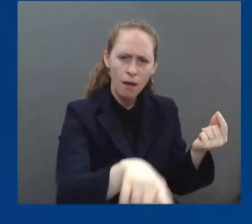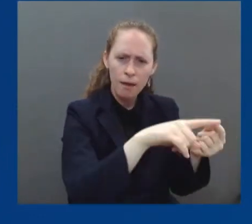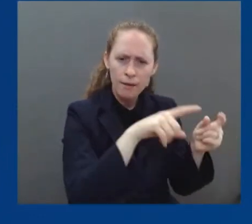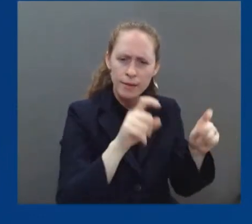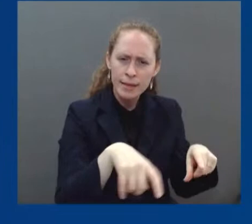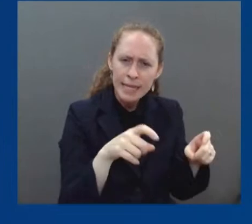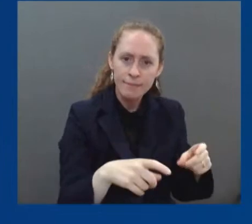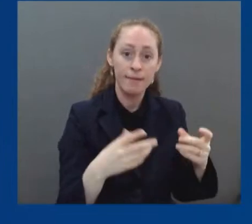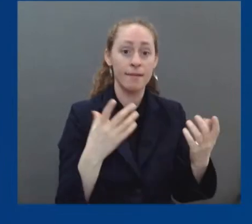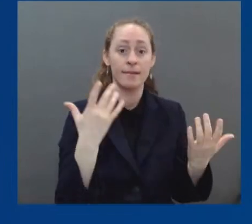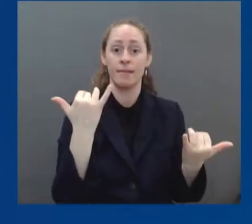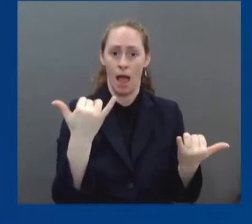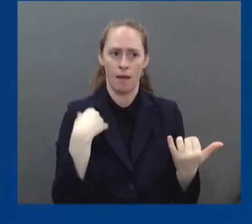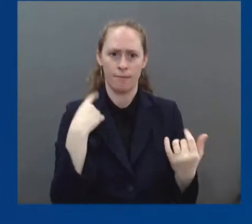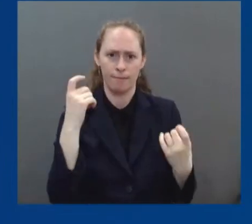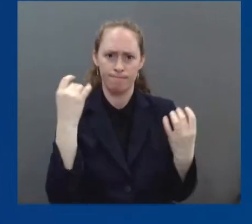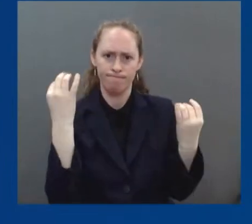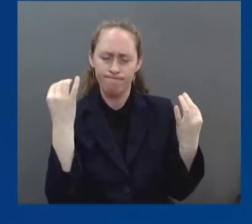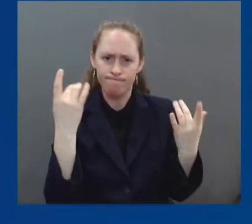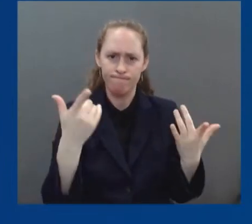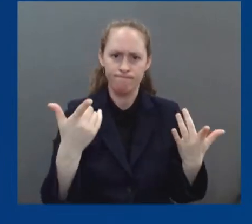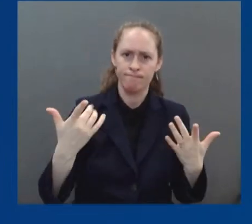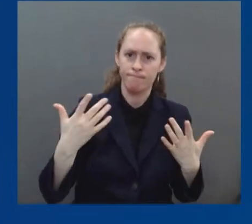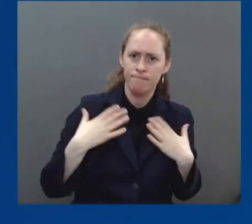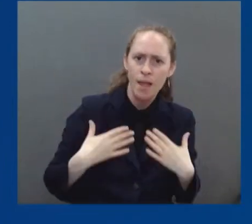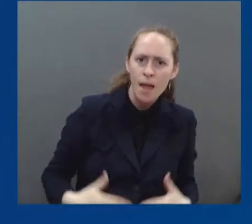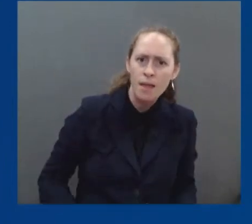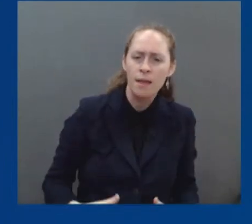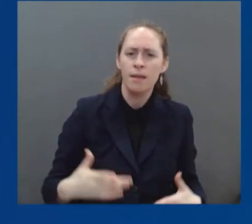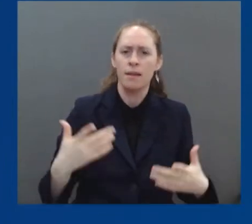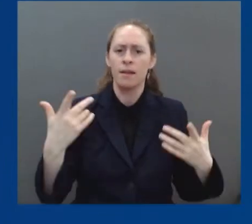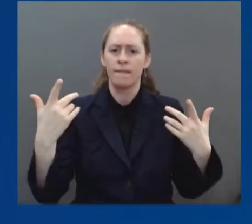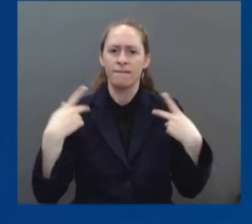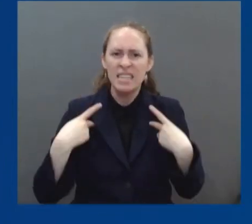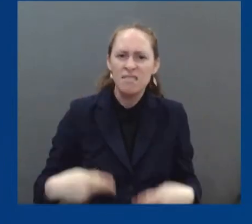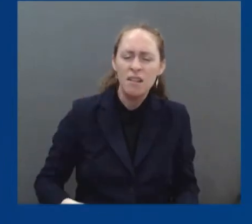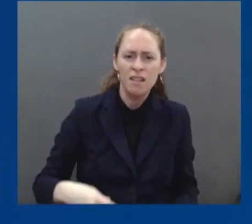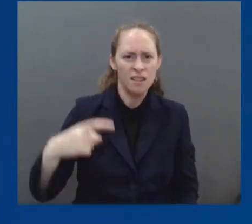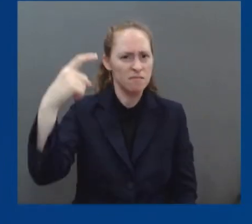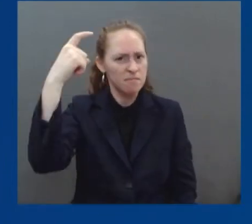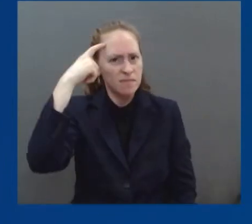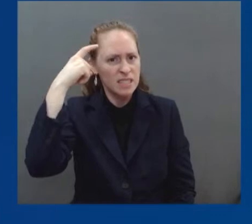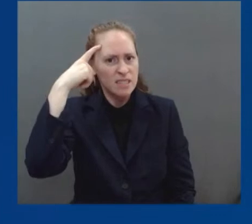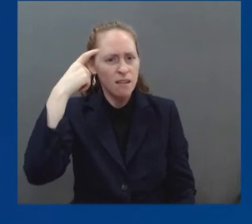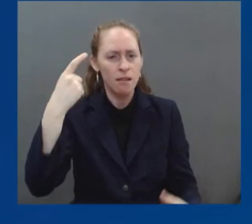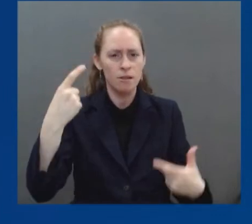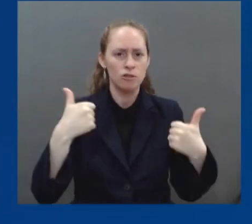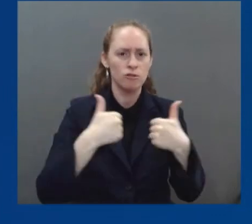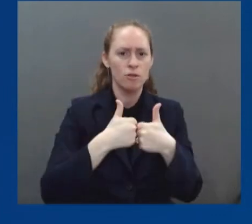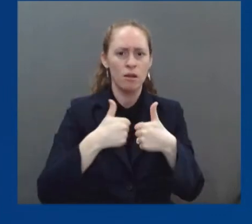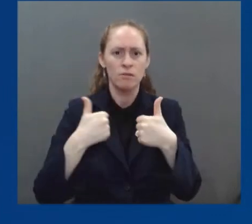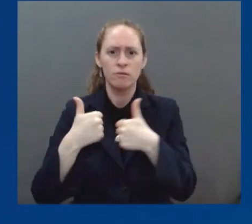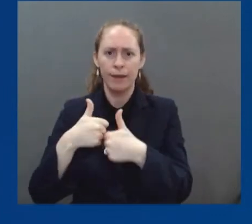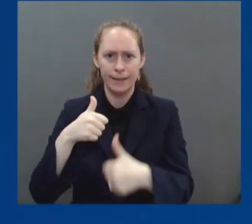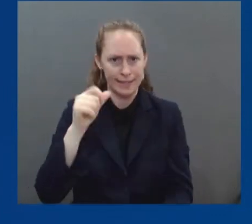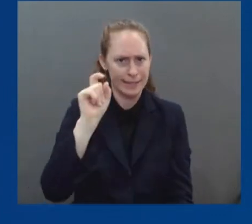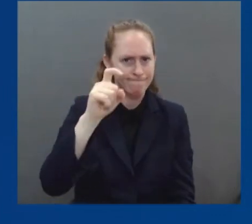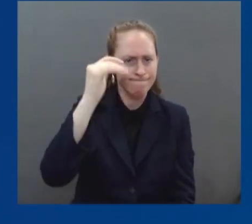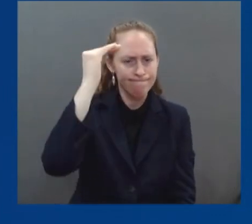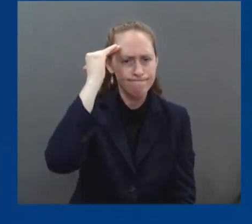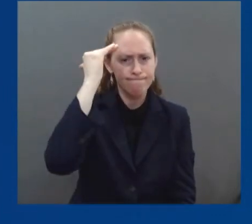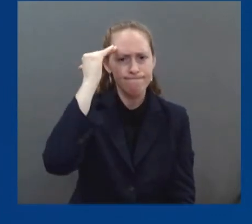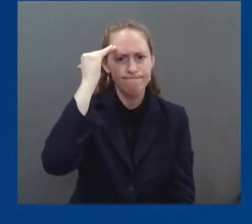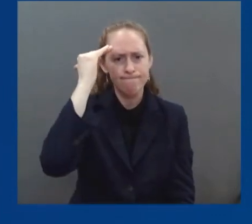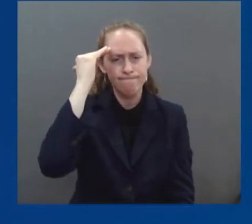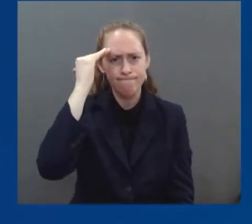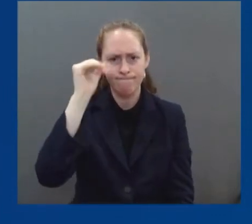COVID. Americans of every age and background are experiencing long COVID. Americans have experienced the loss of a